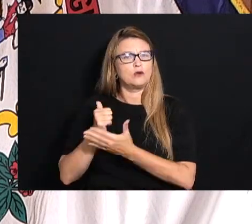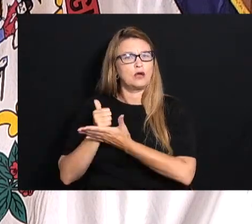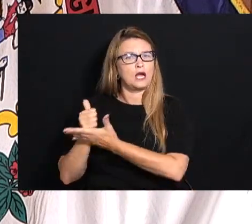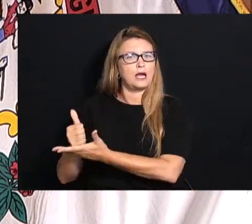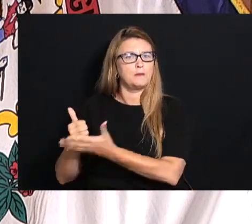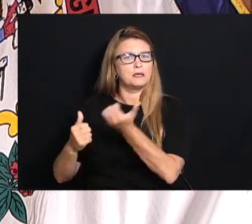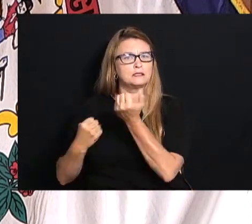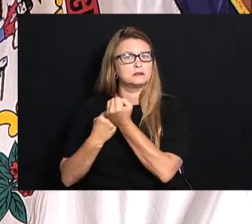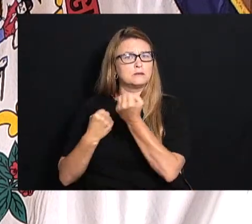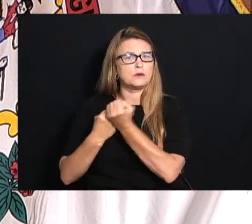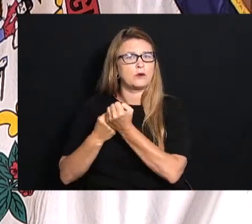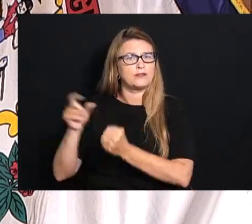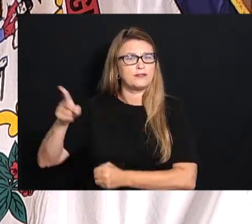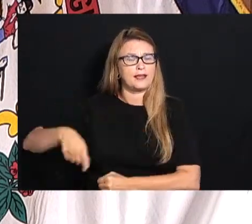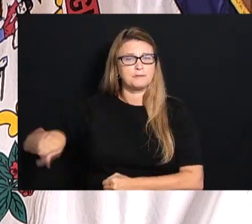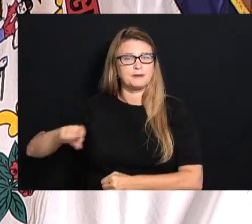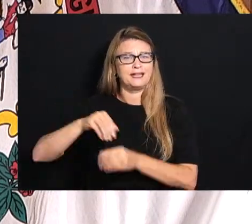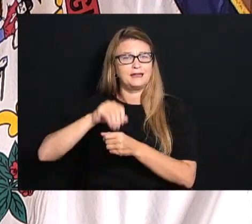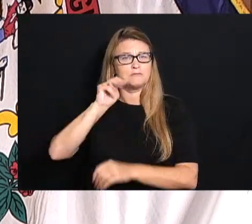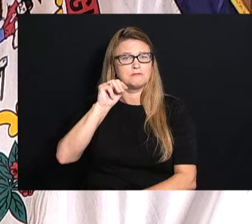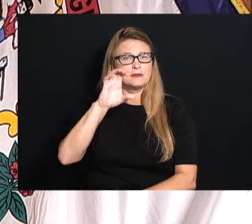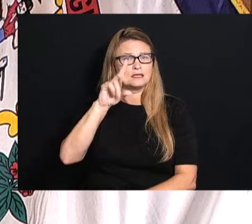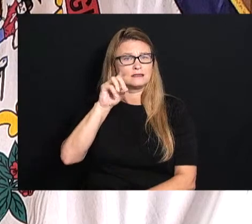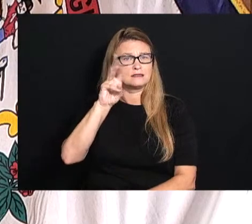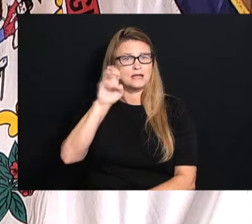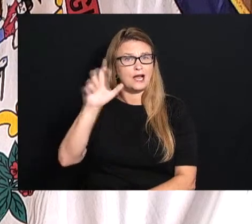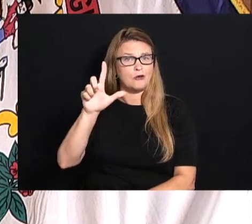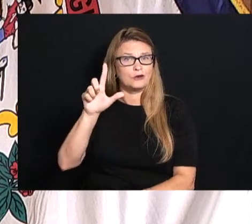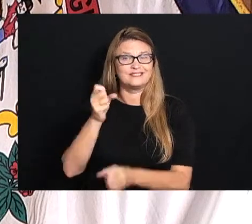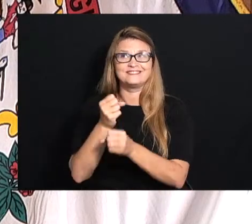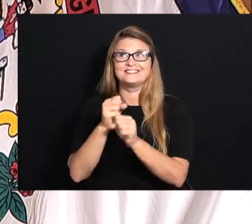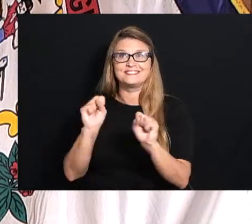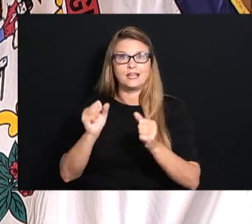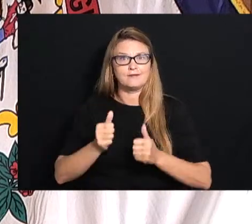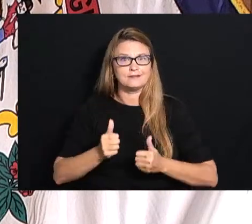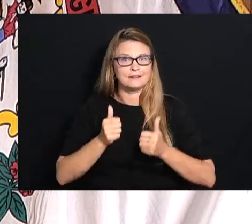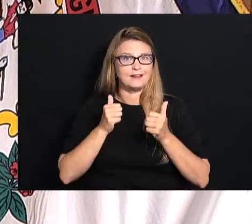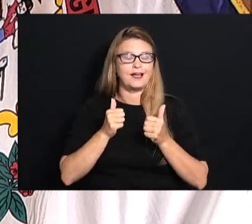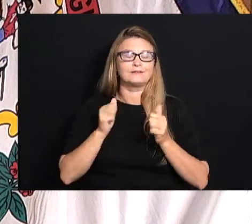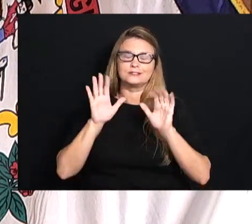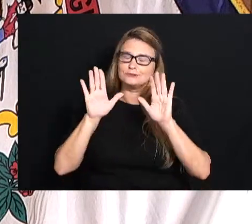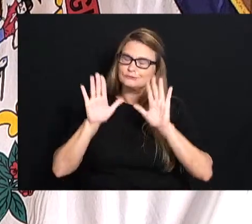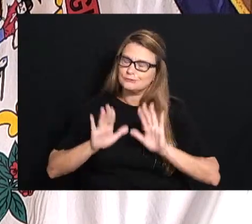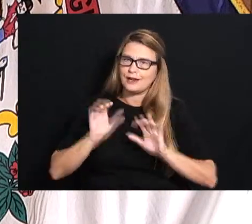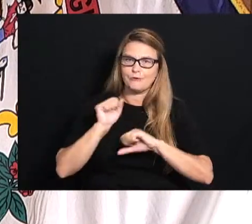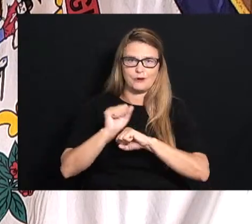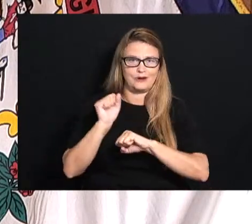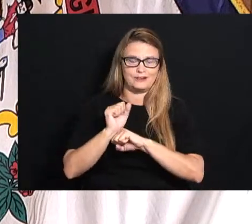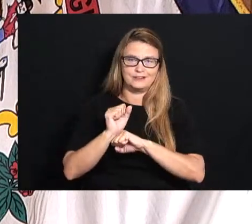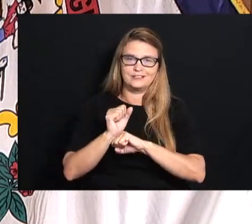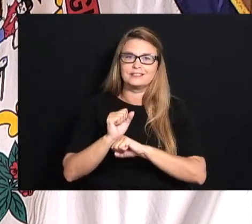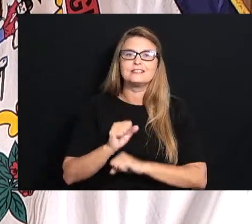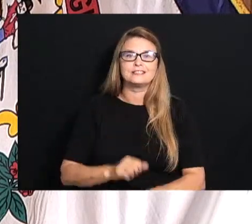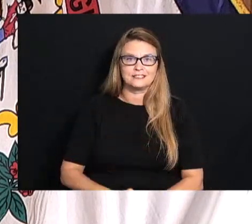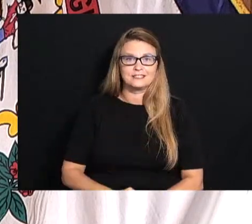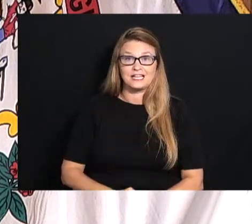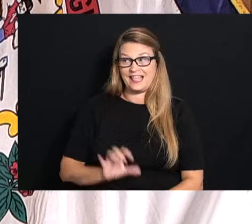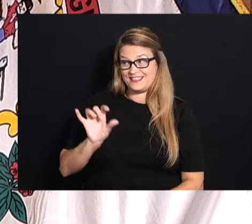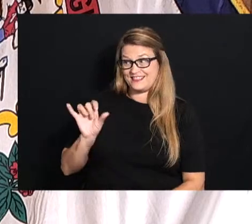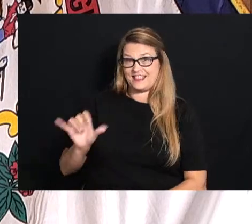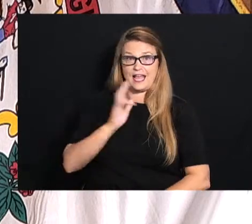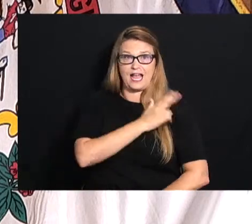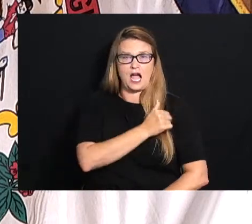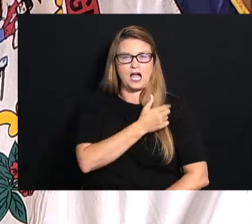boom. It's great stuff, good stuff, saves lives, and it's great work. And I'll tell you this too, that hospital